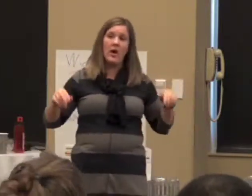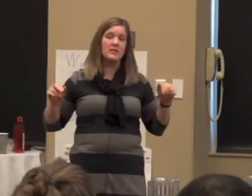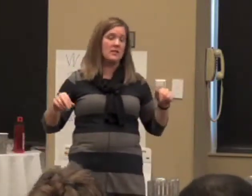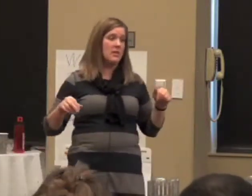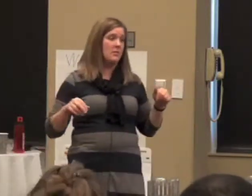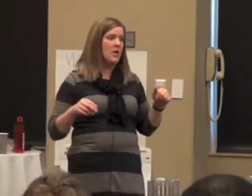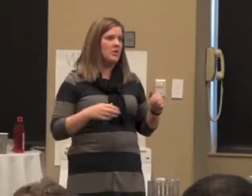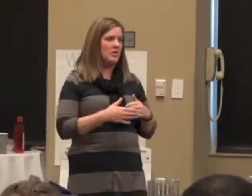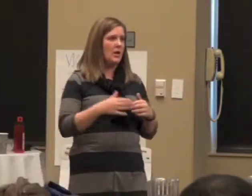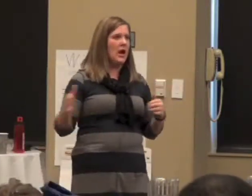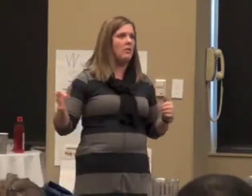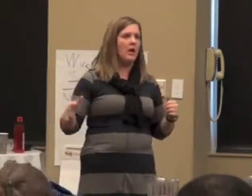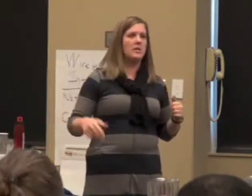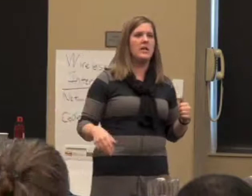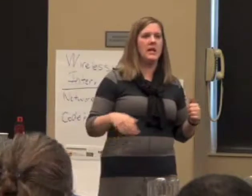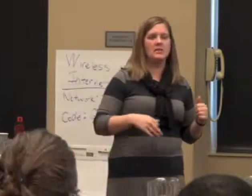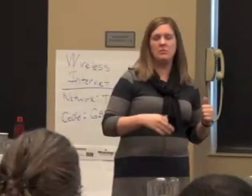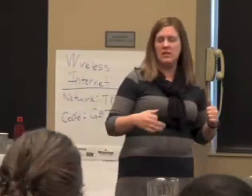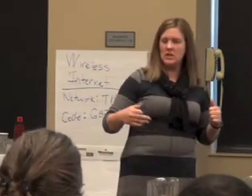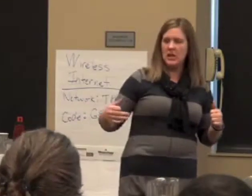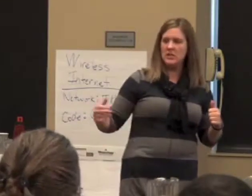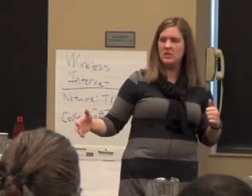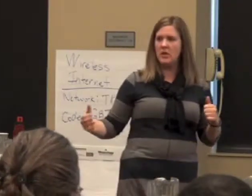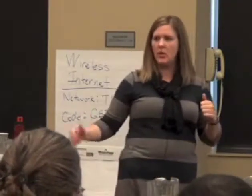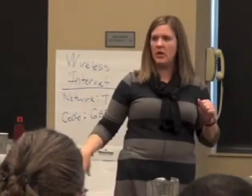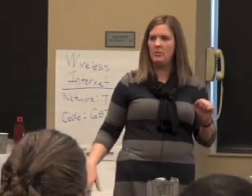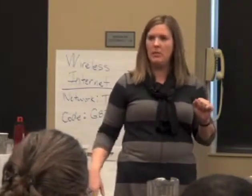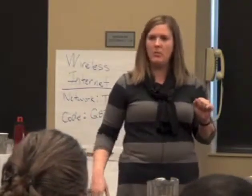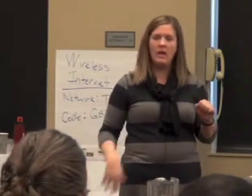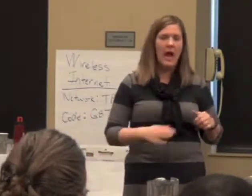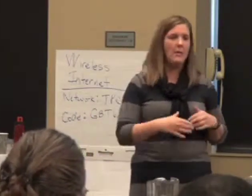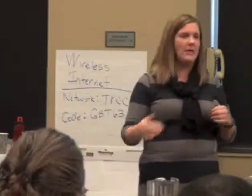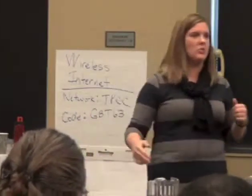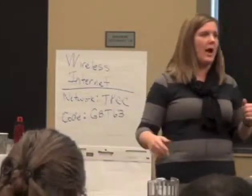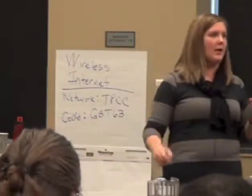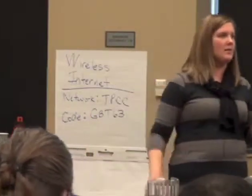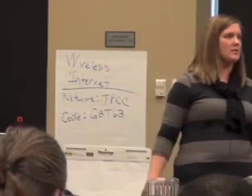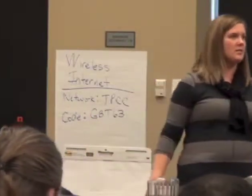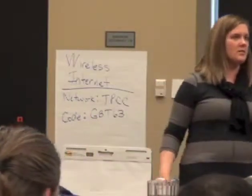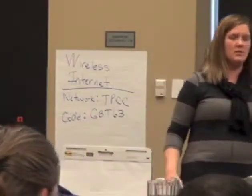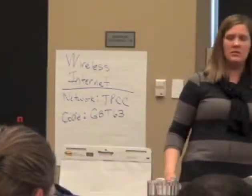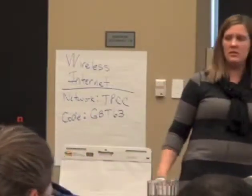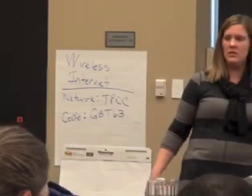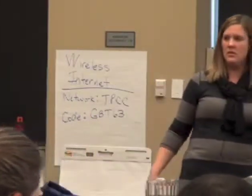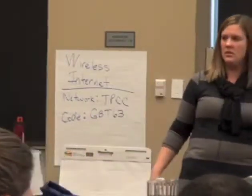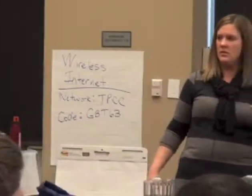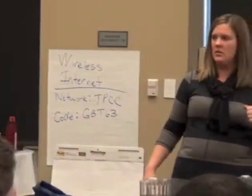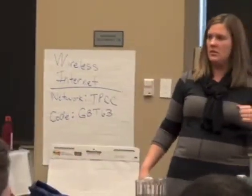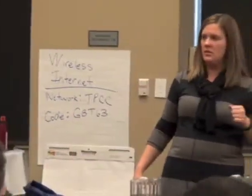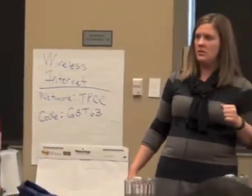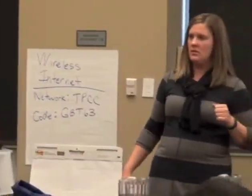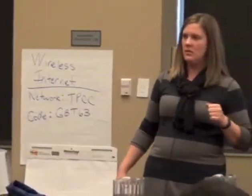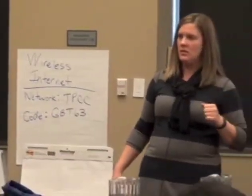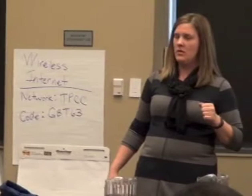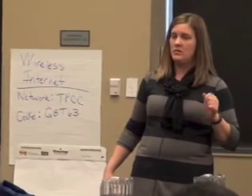with autism, do you know how long it takes something to get into their working memory? How many trials?